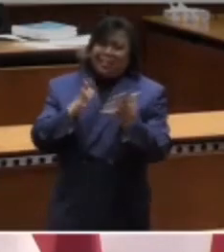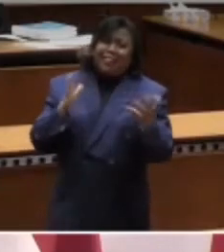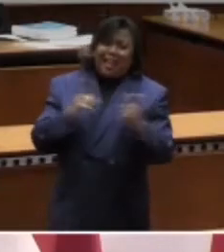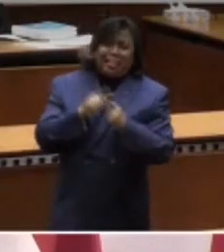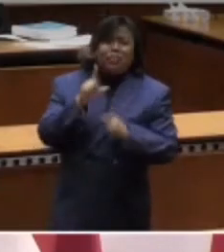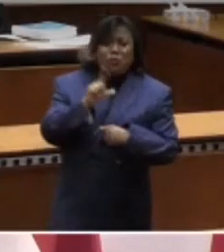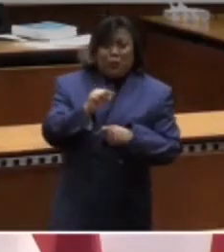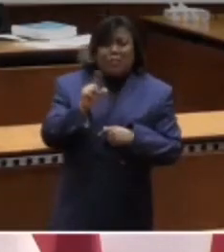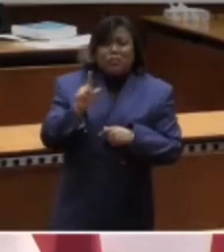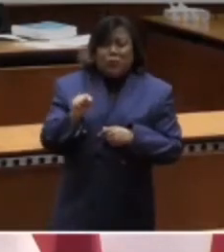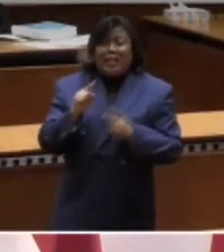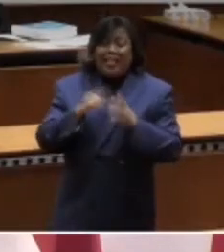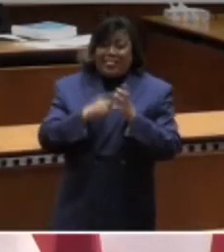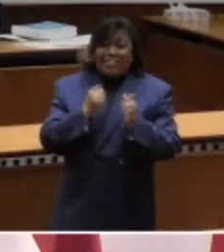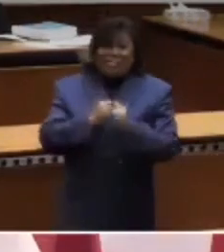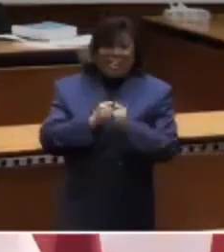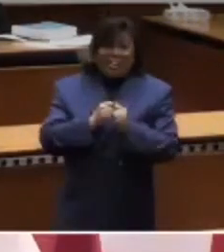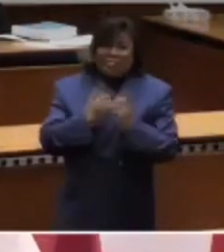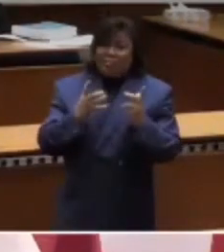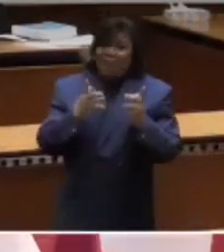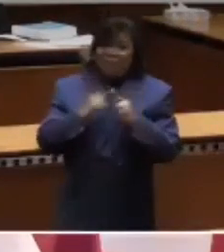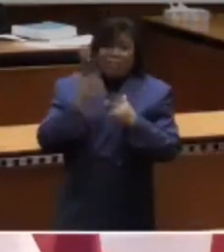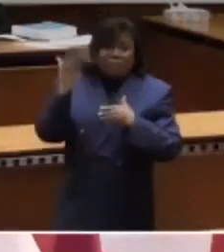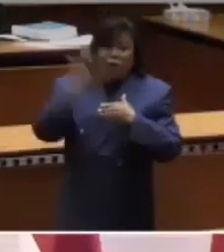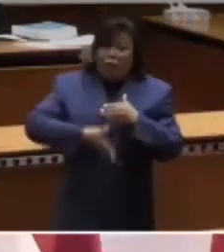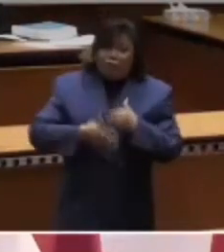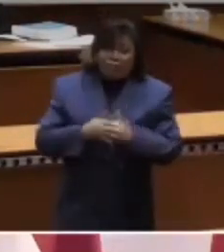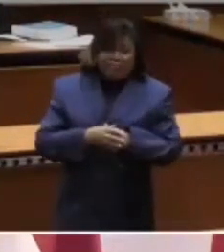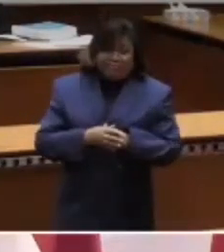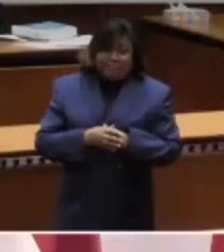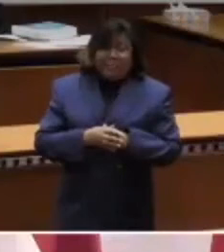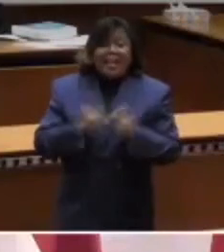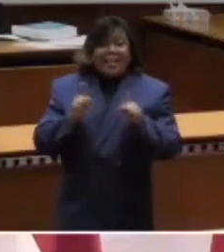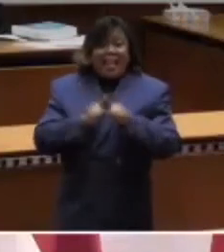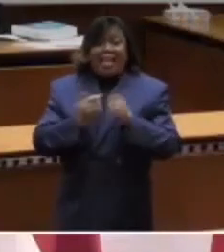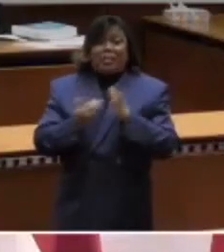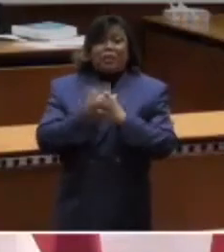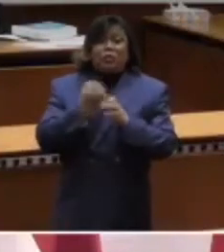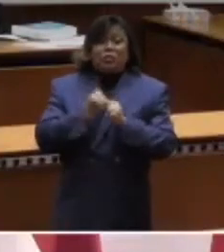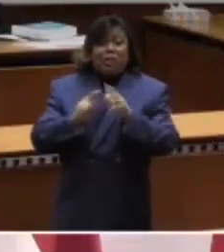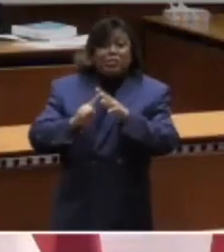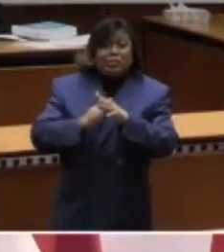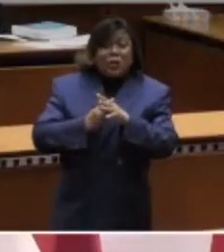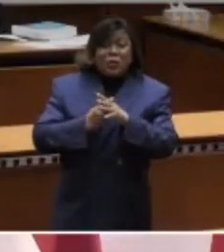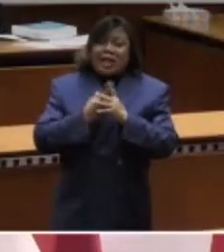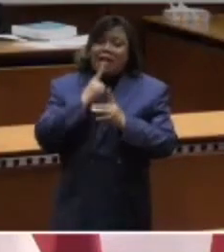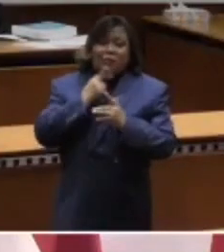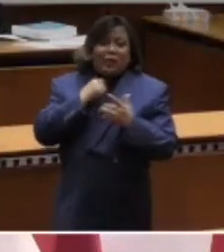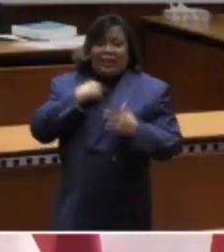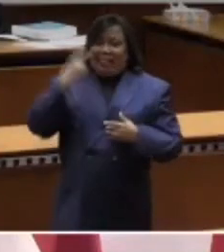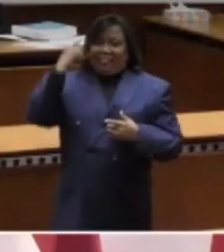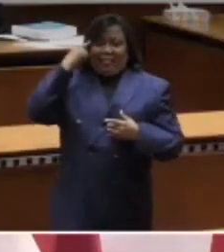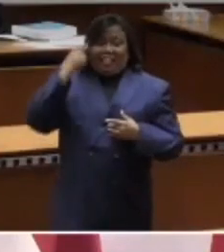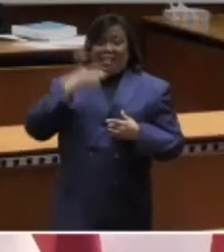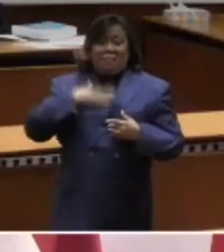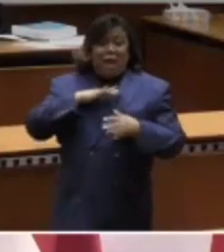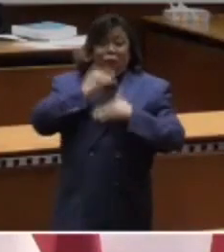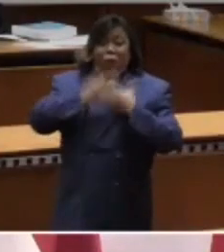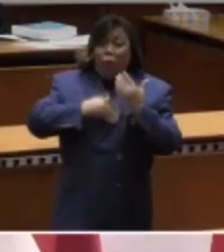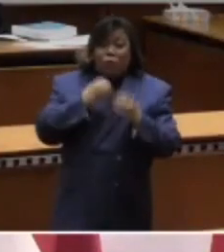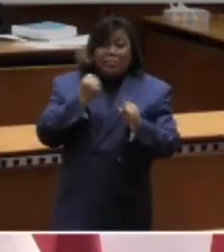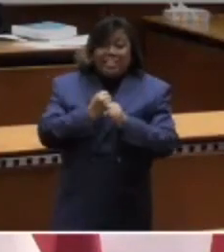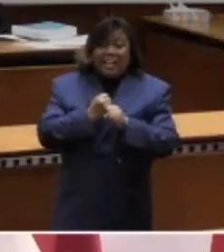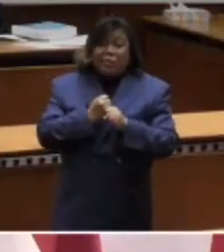in 2020, and this year is far from over. And as this new year dawned, I certainly didn't think that my whole